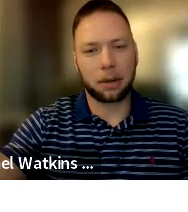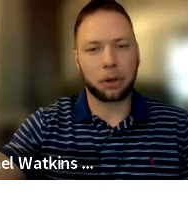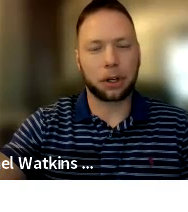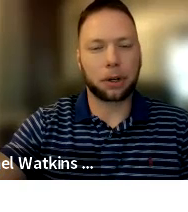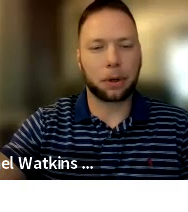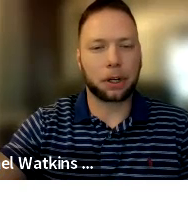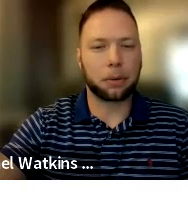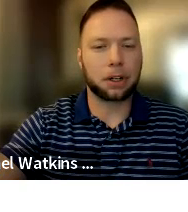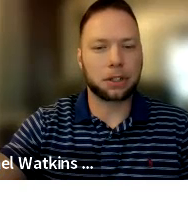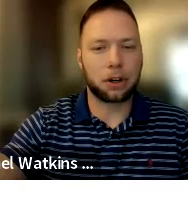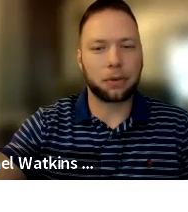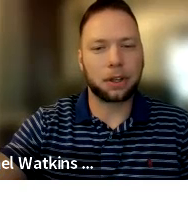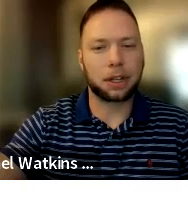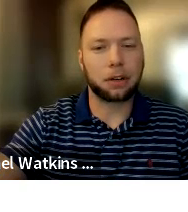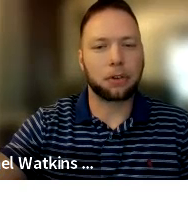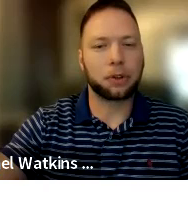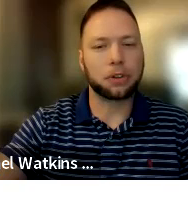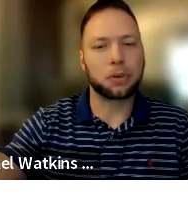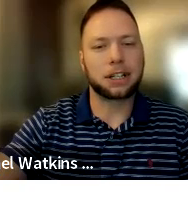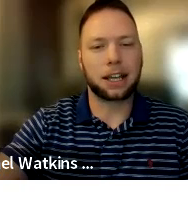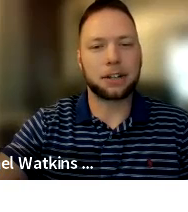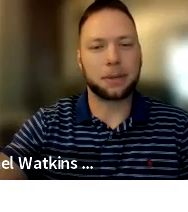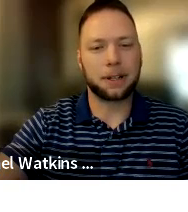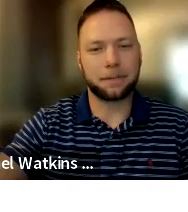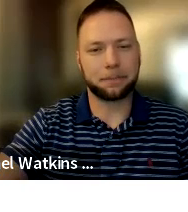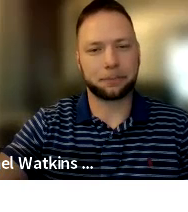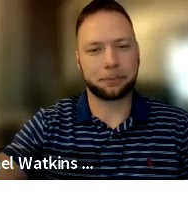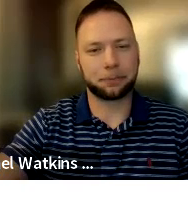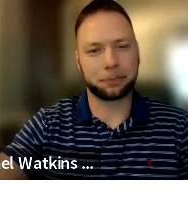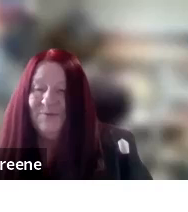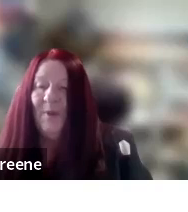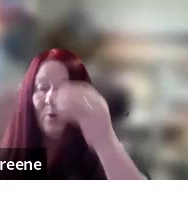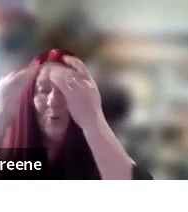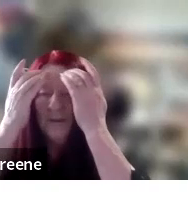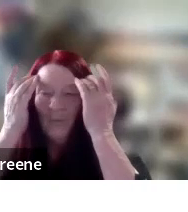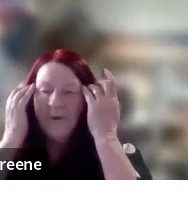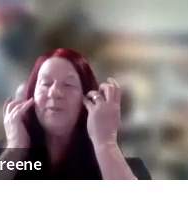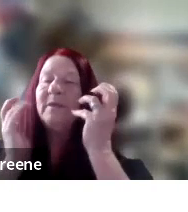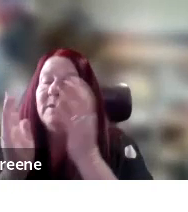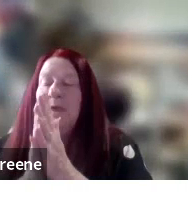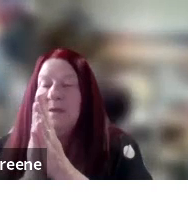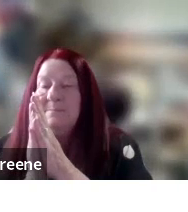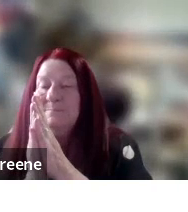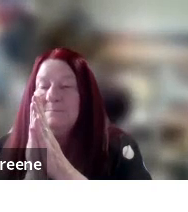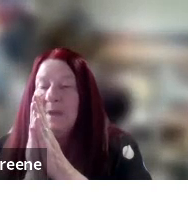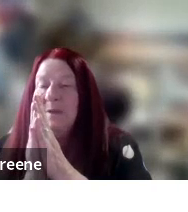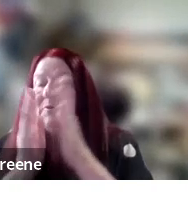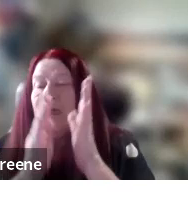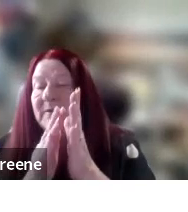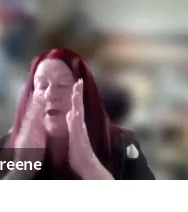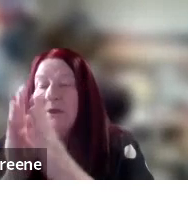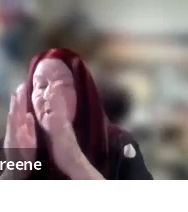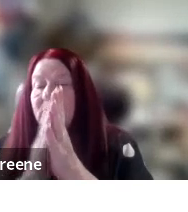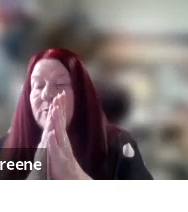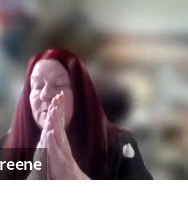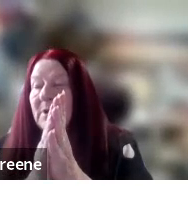started, we're going to start off with referral source engagement. Yes. So one of the it was a